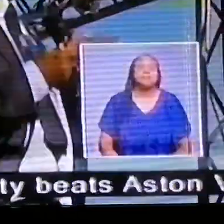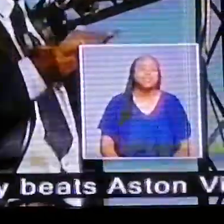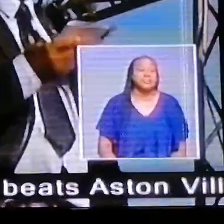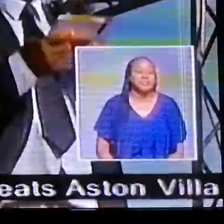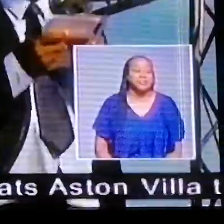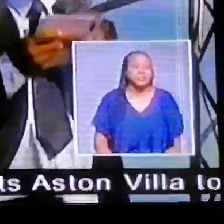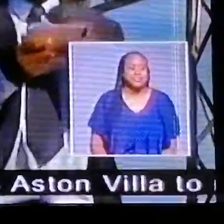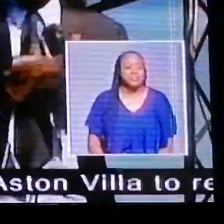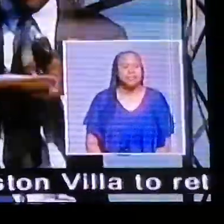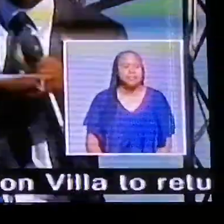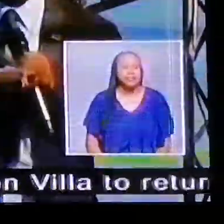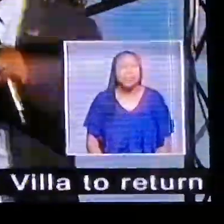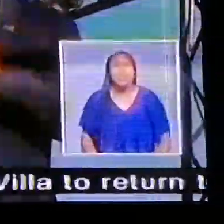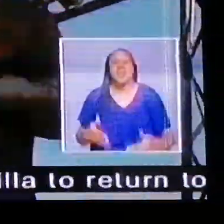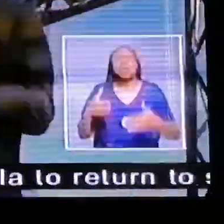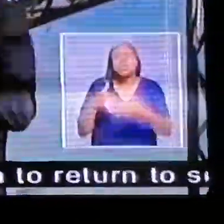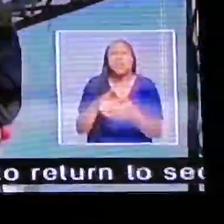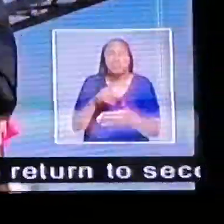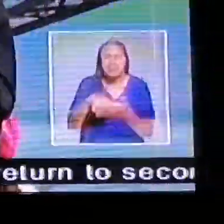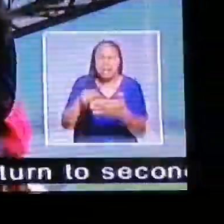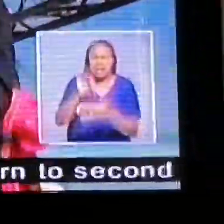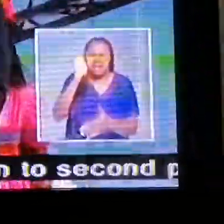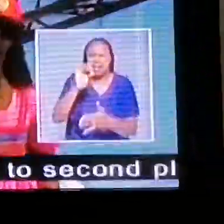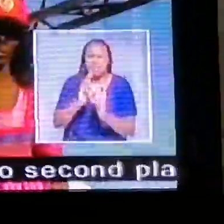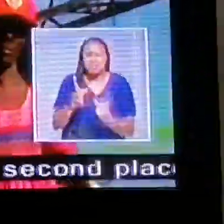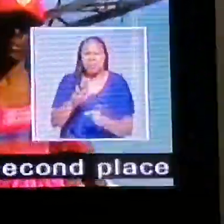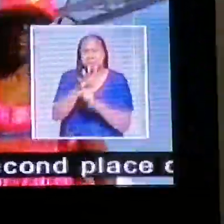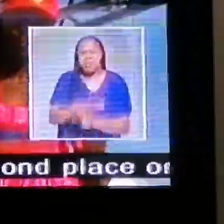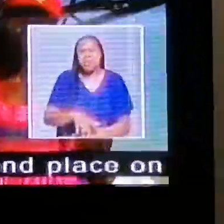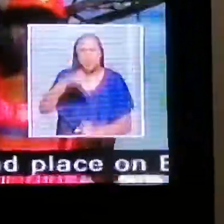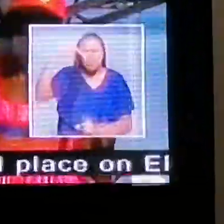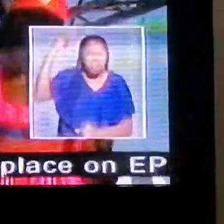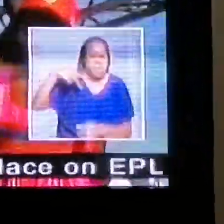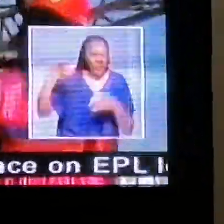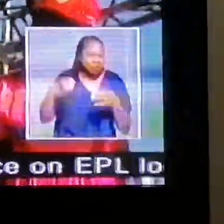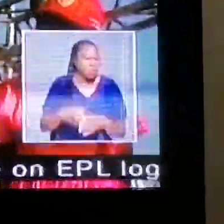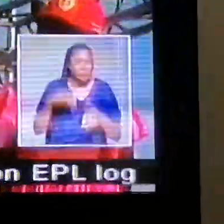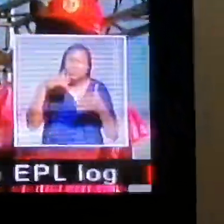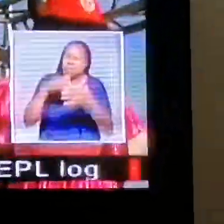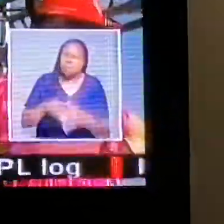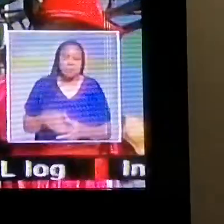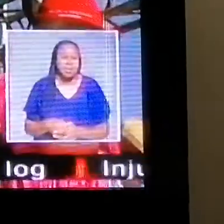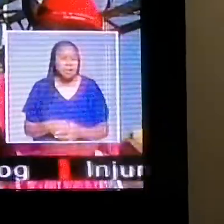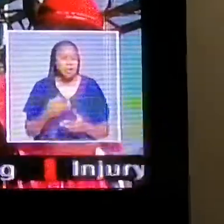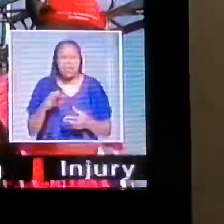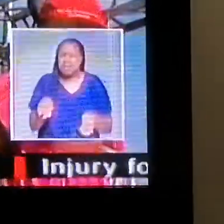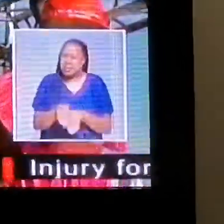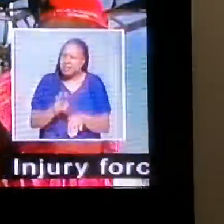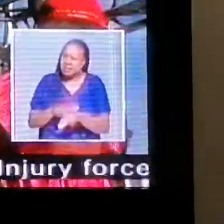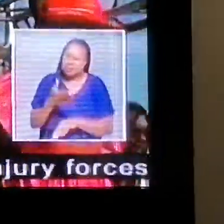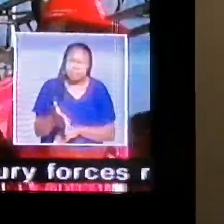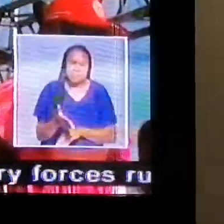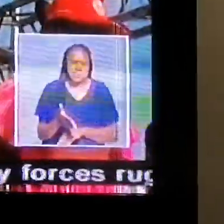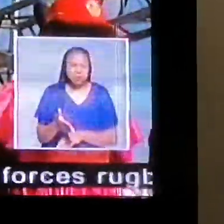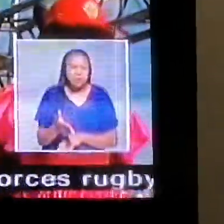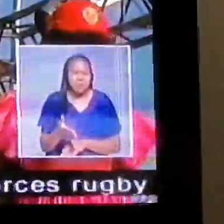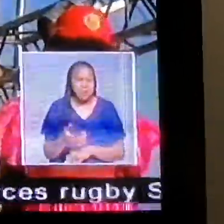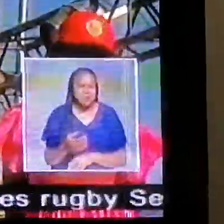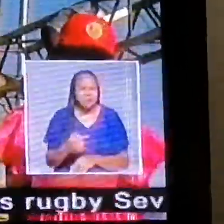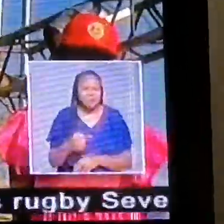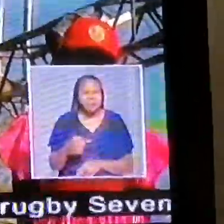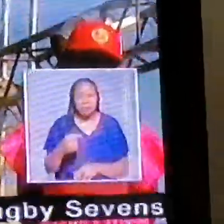Stop electing people according to political parties. If you do that, you are insulting